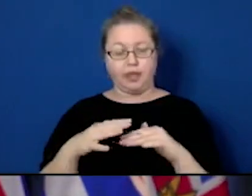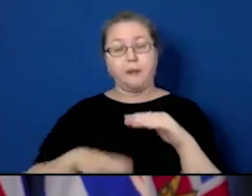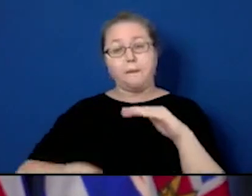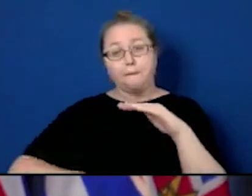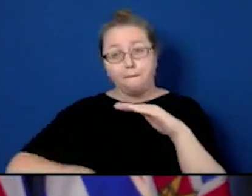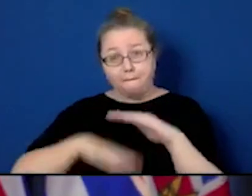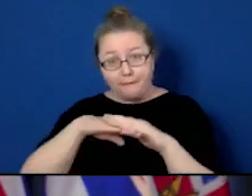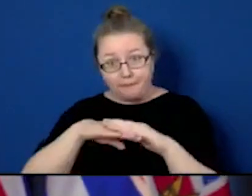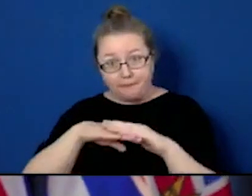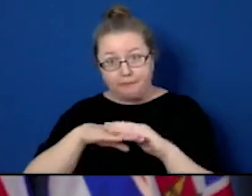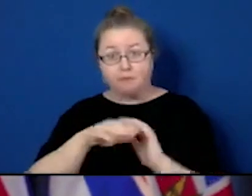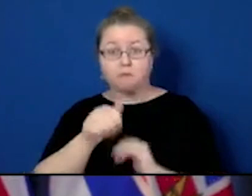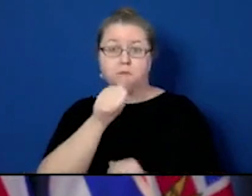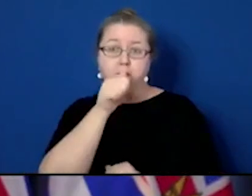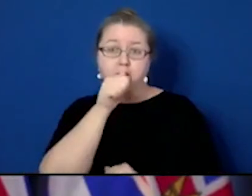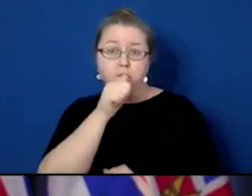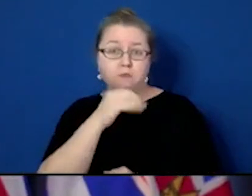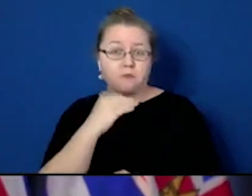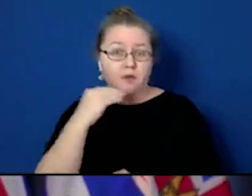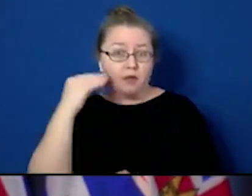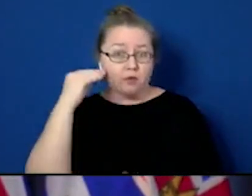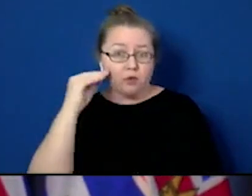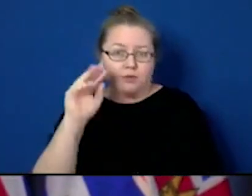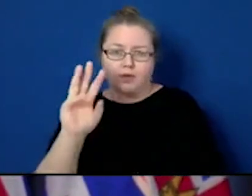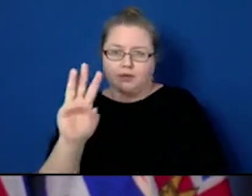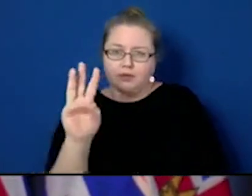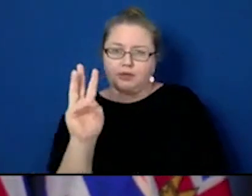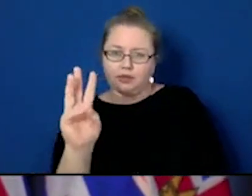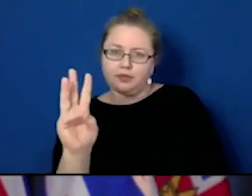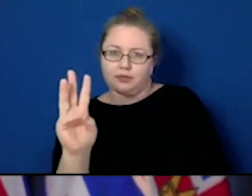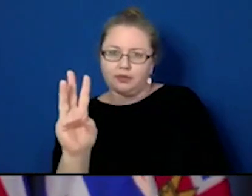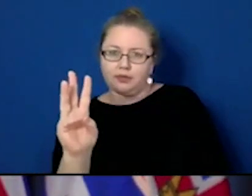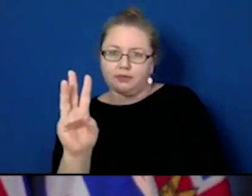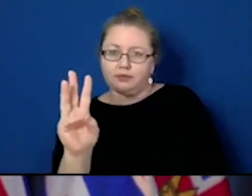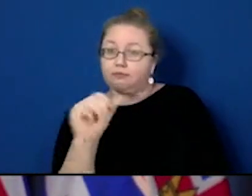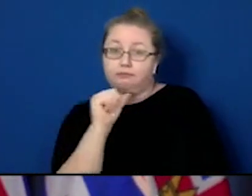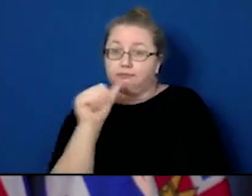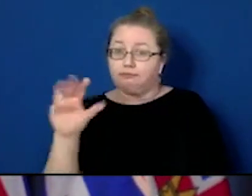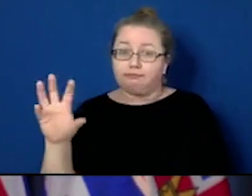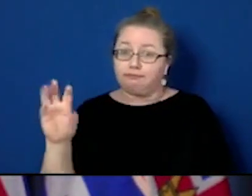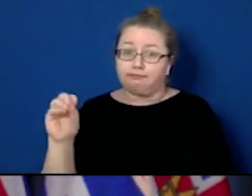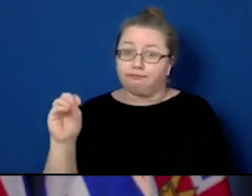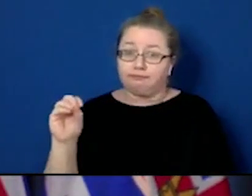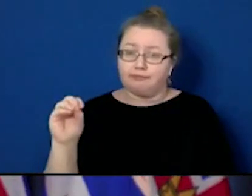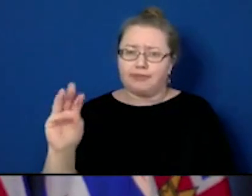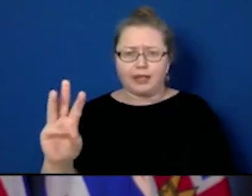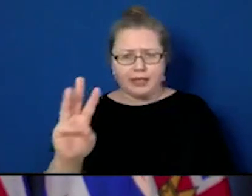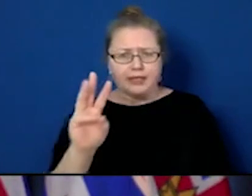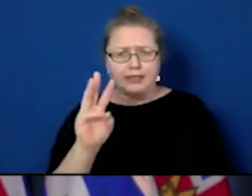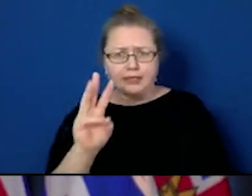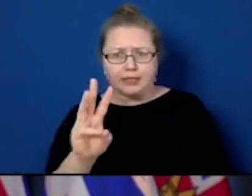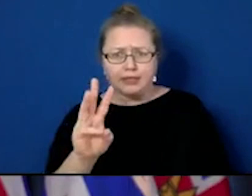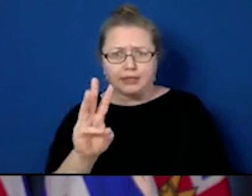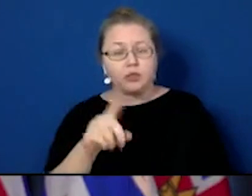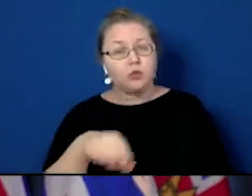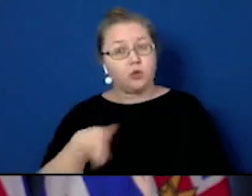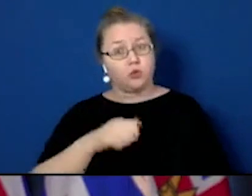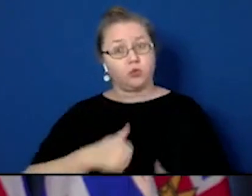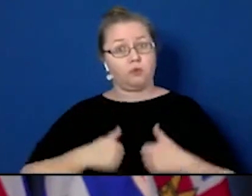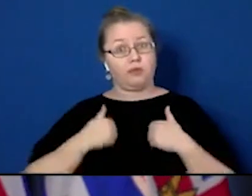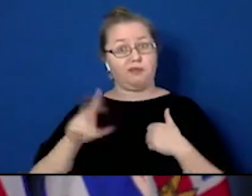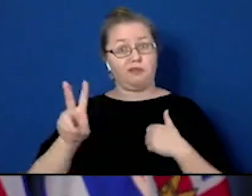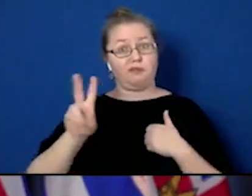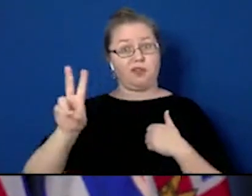in a private residence is 6 guests. And if you're in Metro Vancouver, you should seriously consider